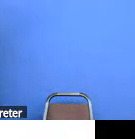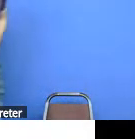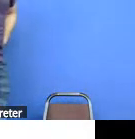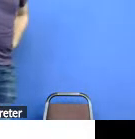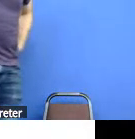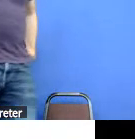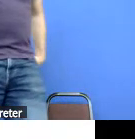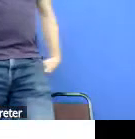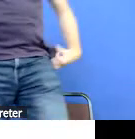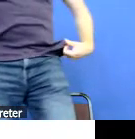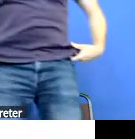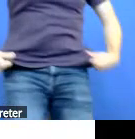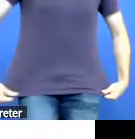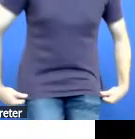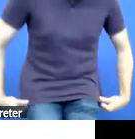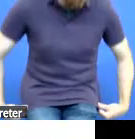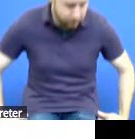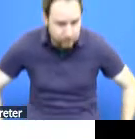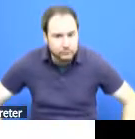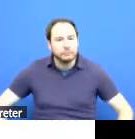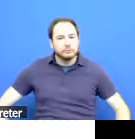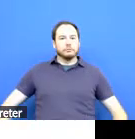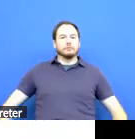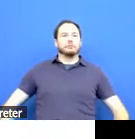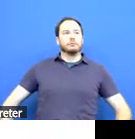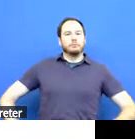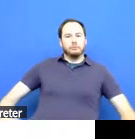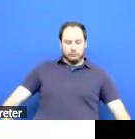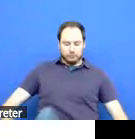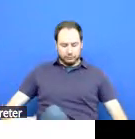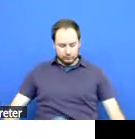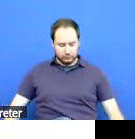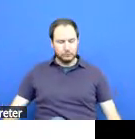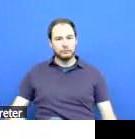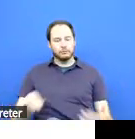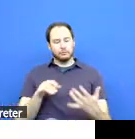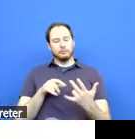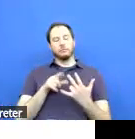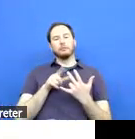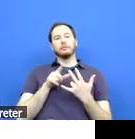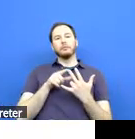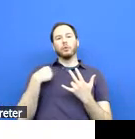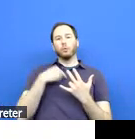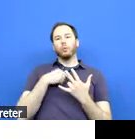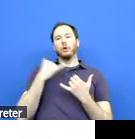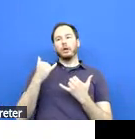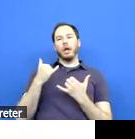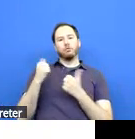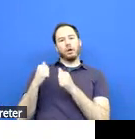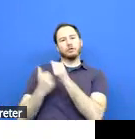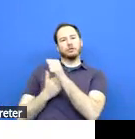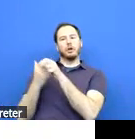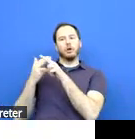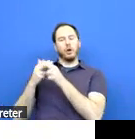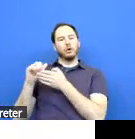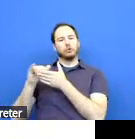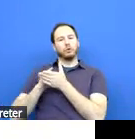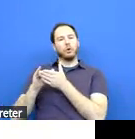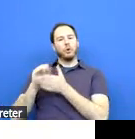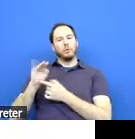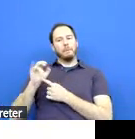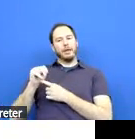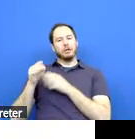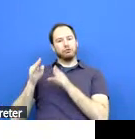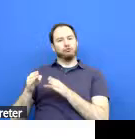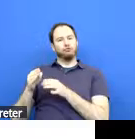we are going after a New York Main Street grant for this district,